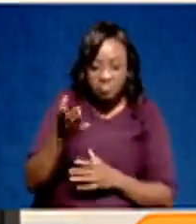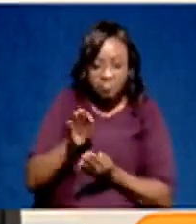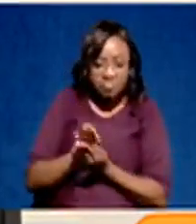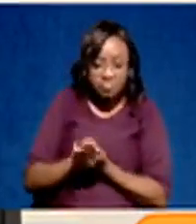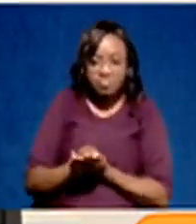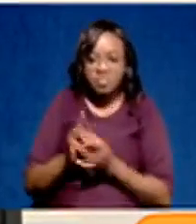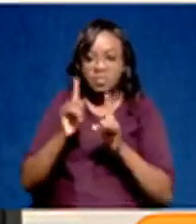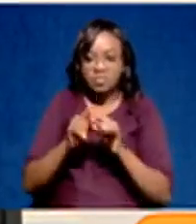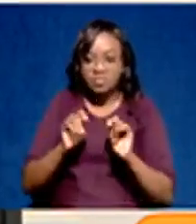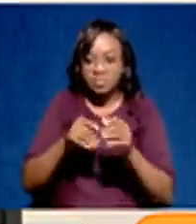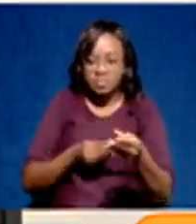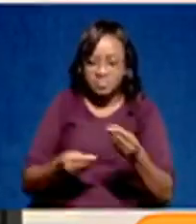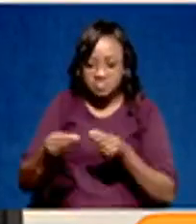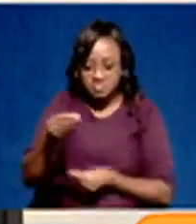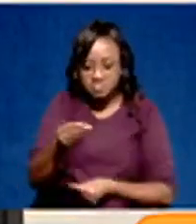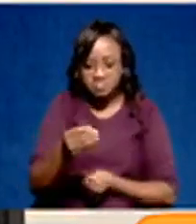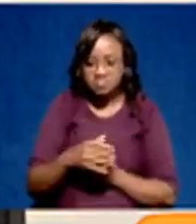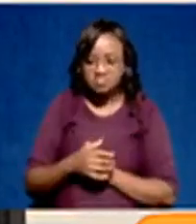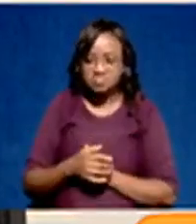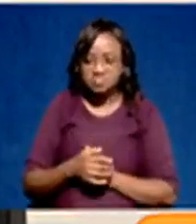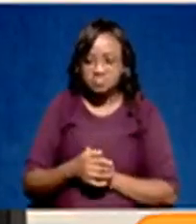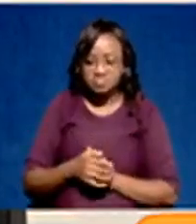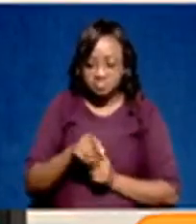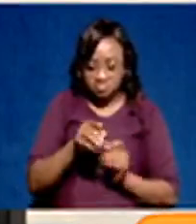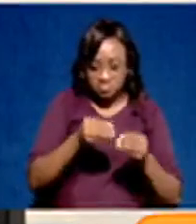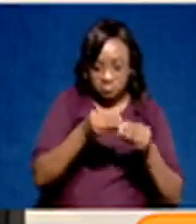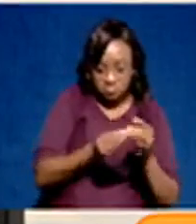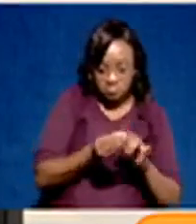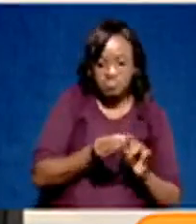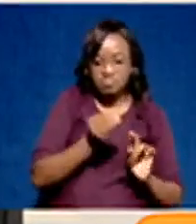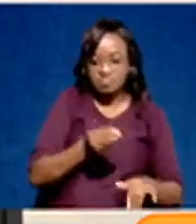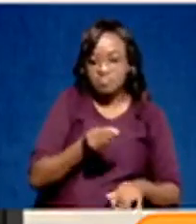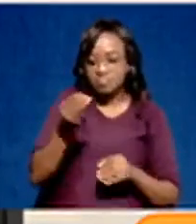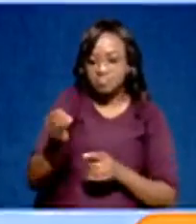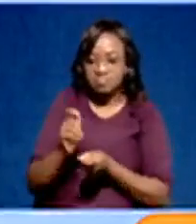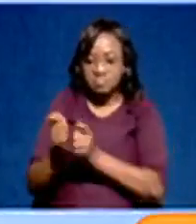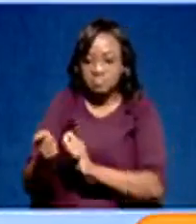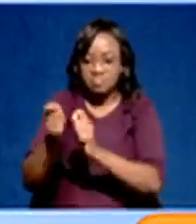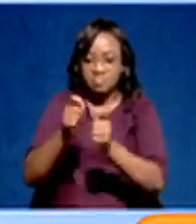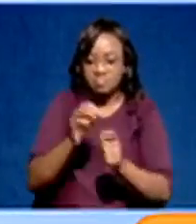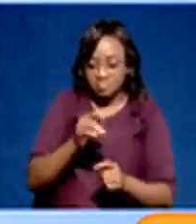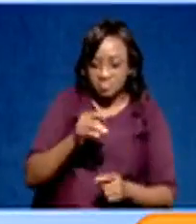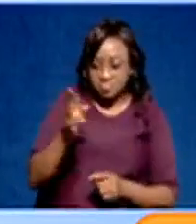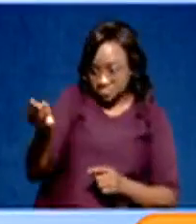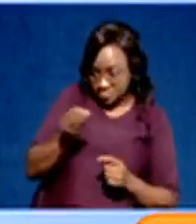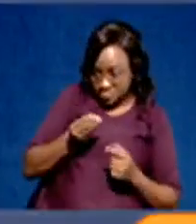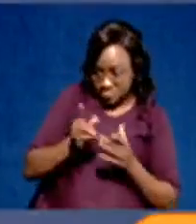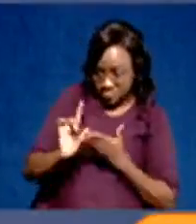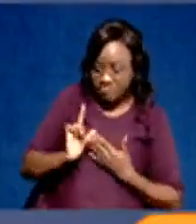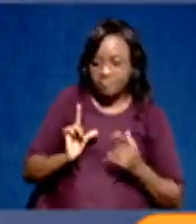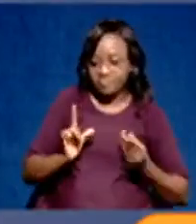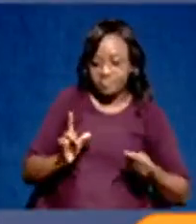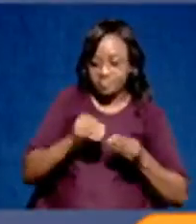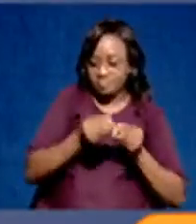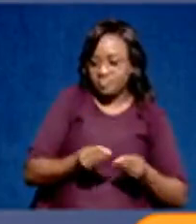like exchange it, like commodity exchange. The ownership of that receipt can transfer from one person to the other. And then now when the ownership transfer,